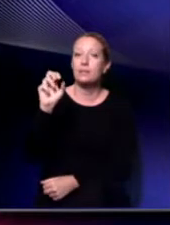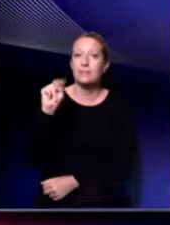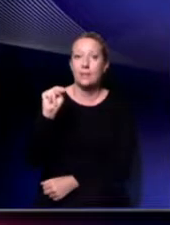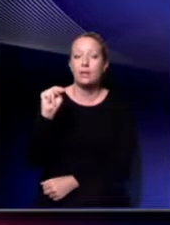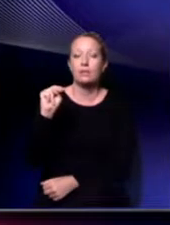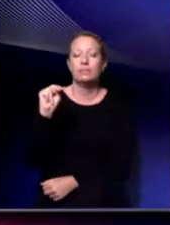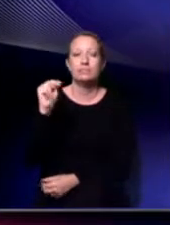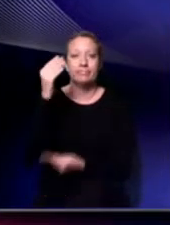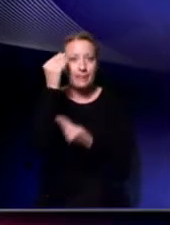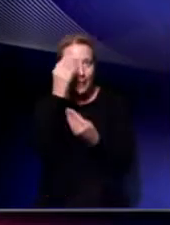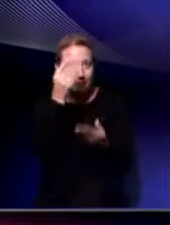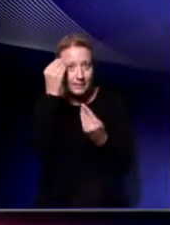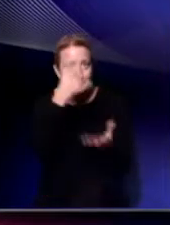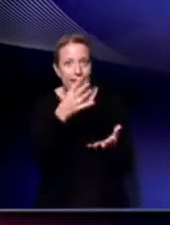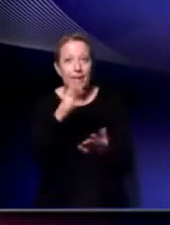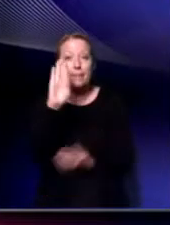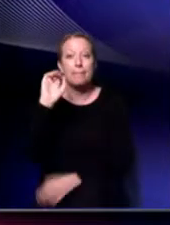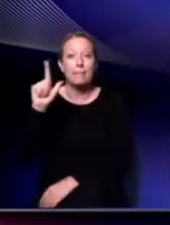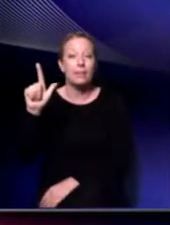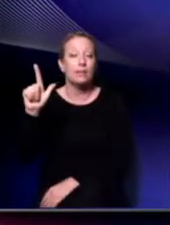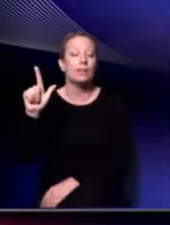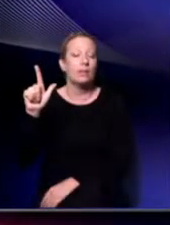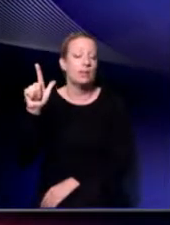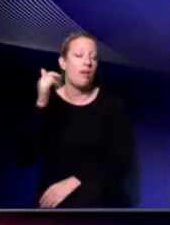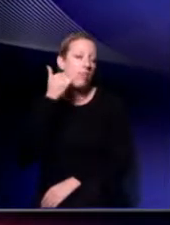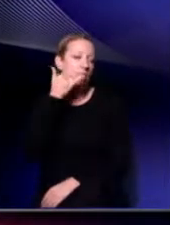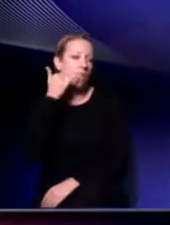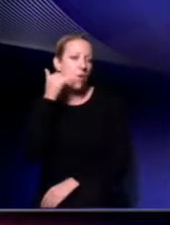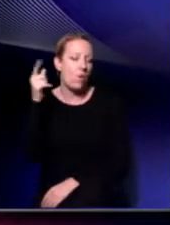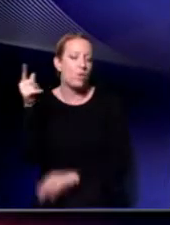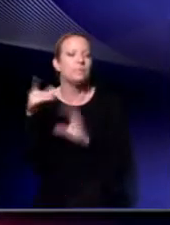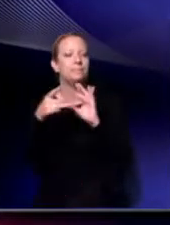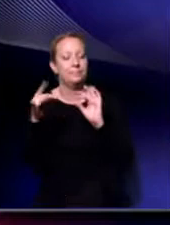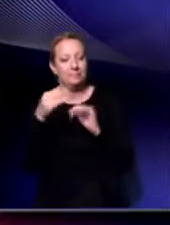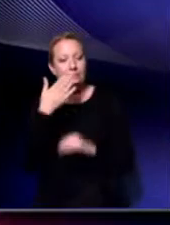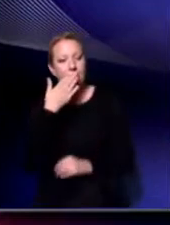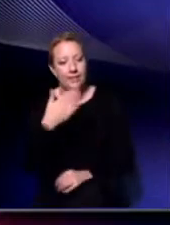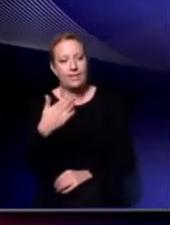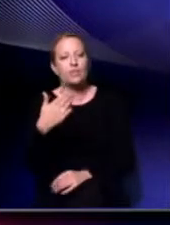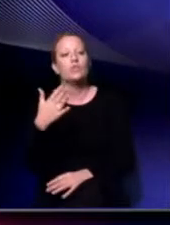It is. Thank you, Mr. President. At our last meeting,